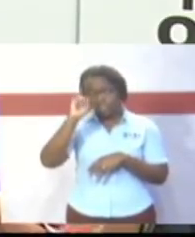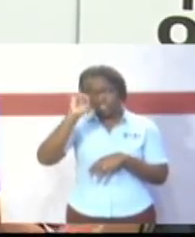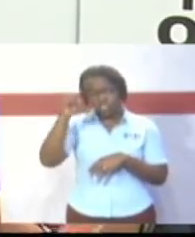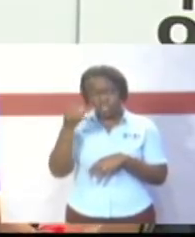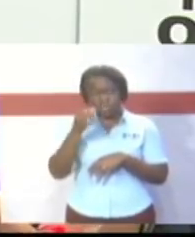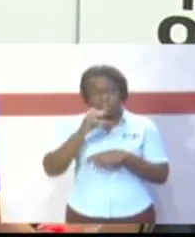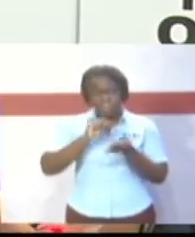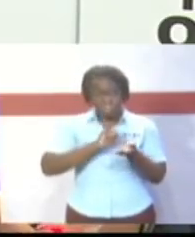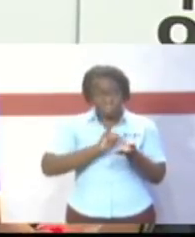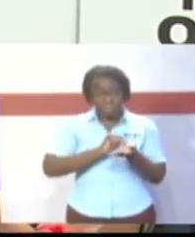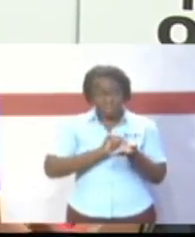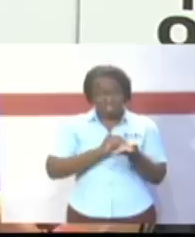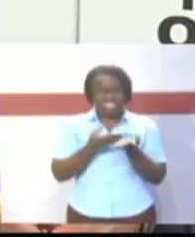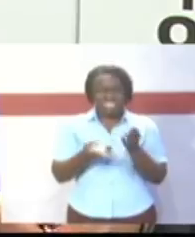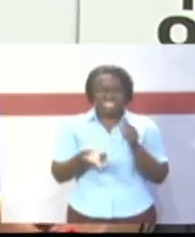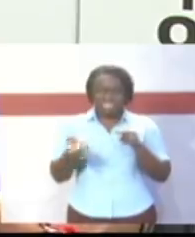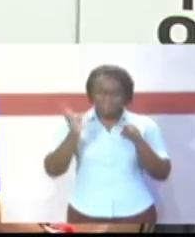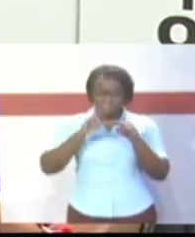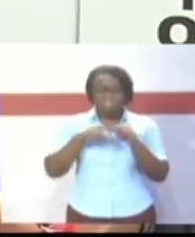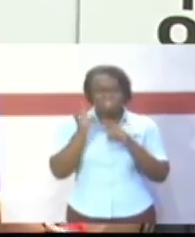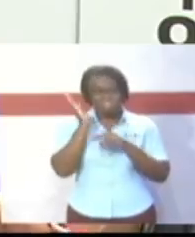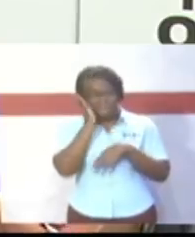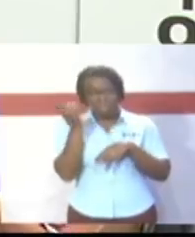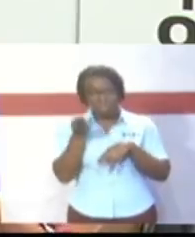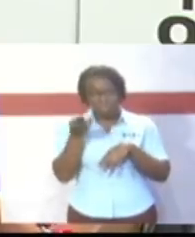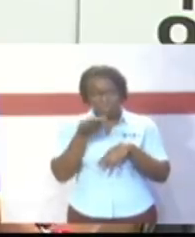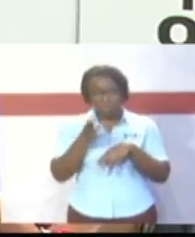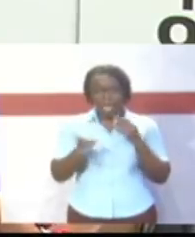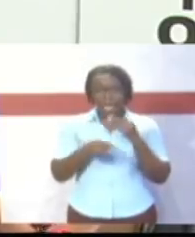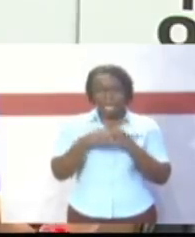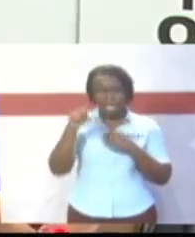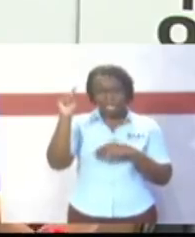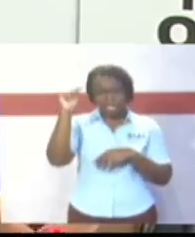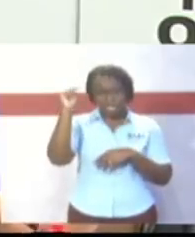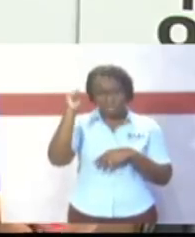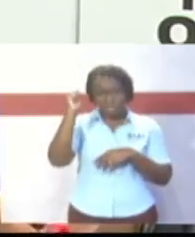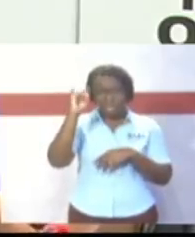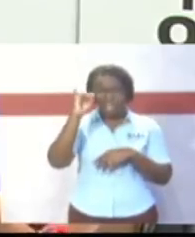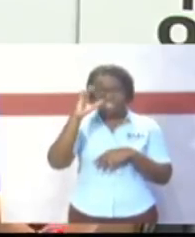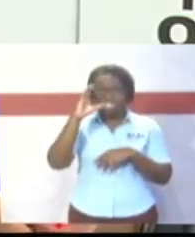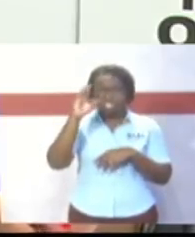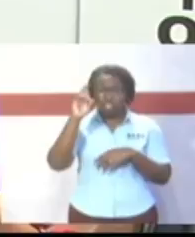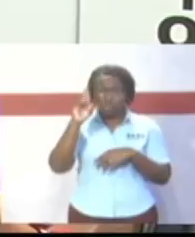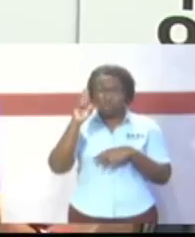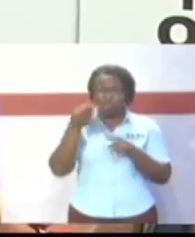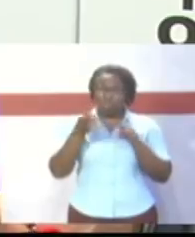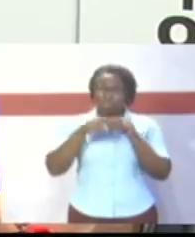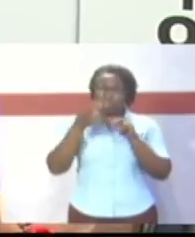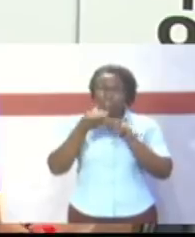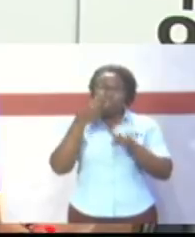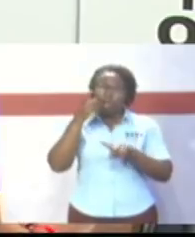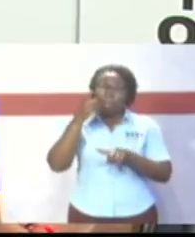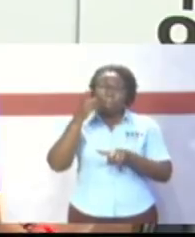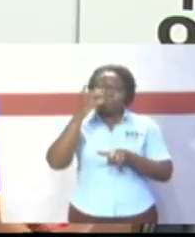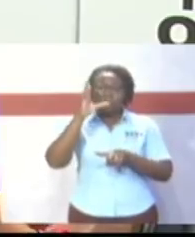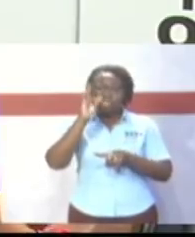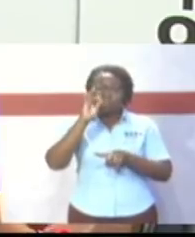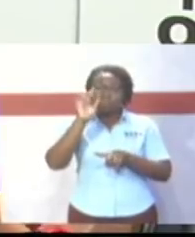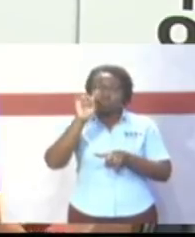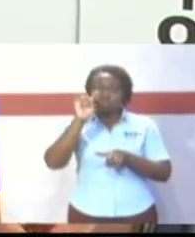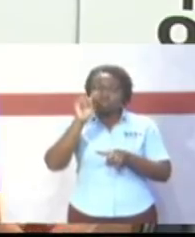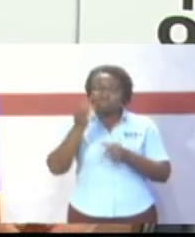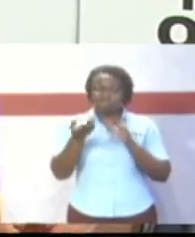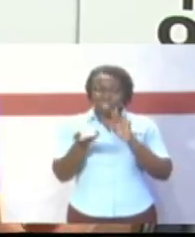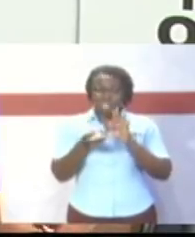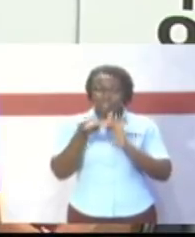And then in Tobago, the process to increase the ICU capacity from 7 to 13. This